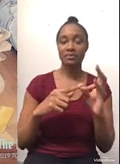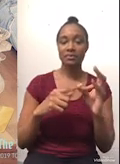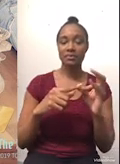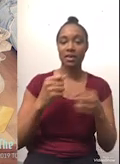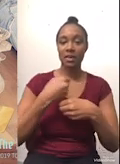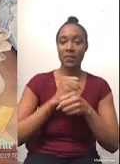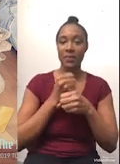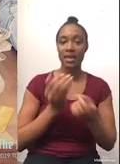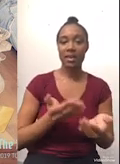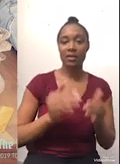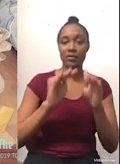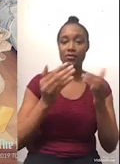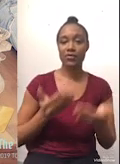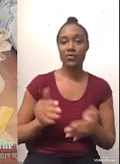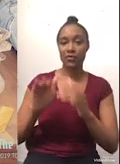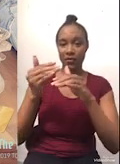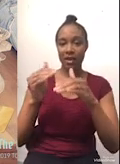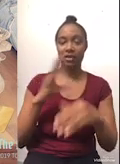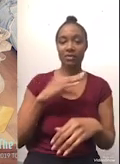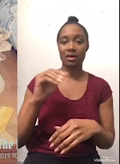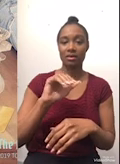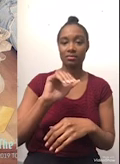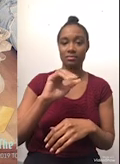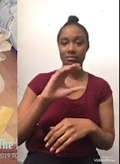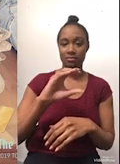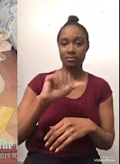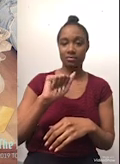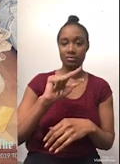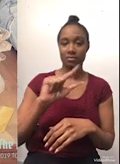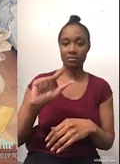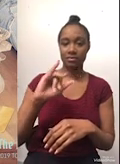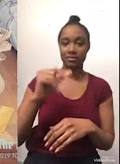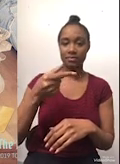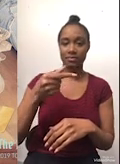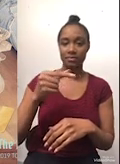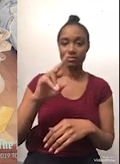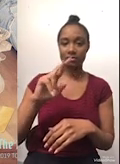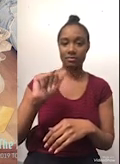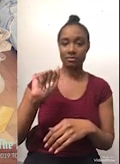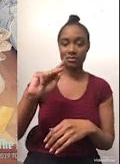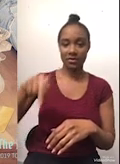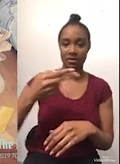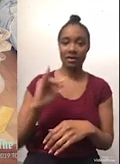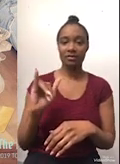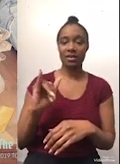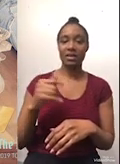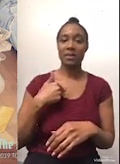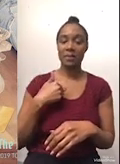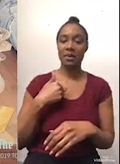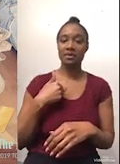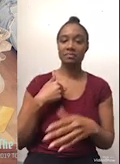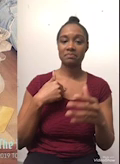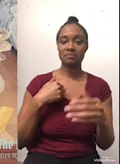doing calligraphy. Hwani, I love to sing, so my skill is singing.